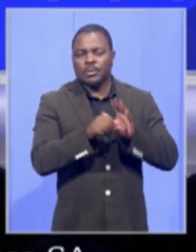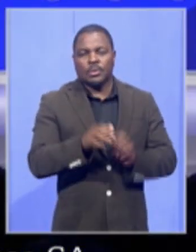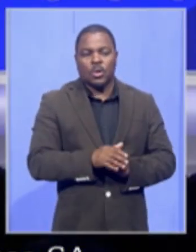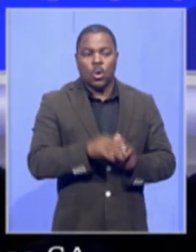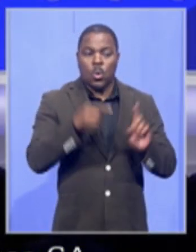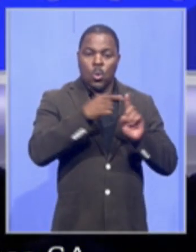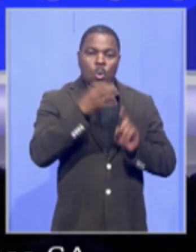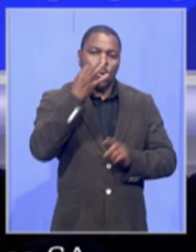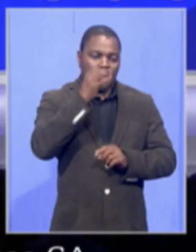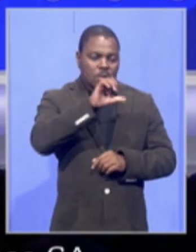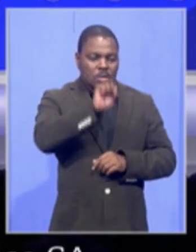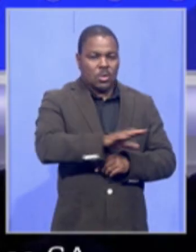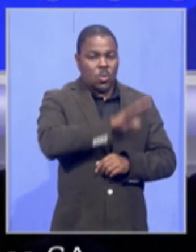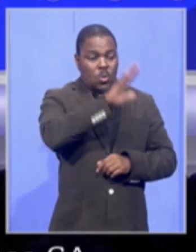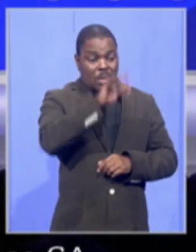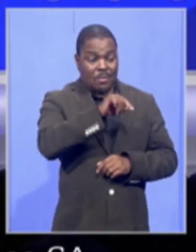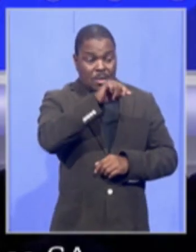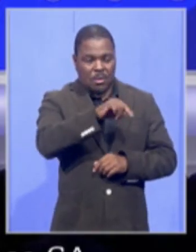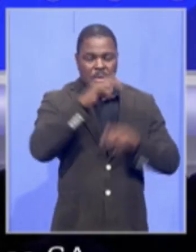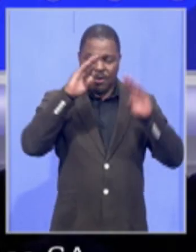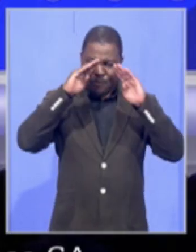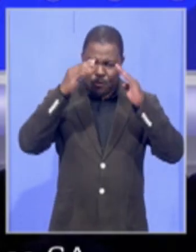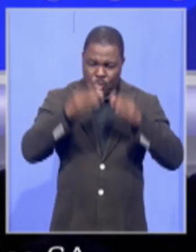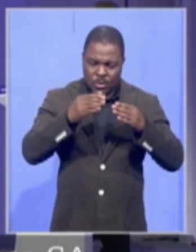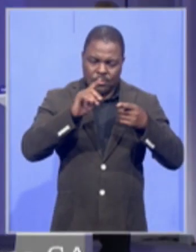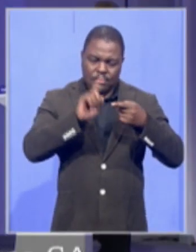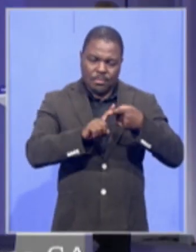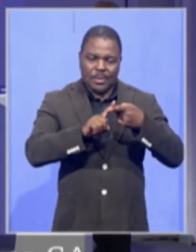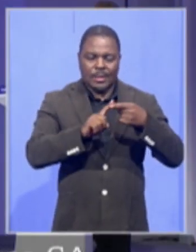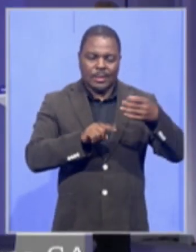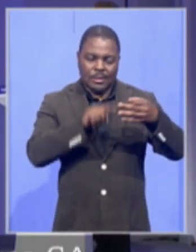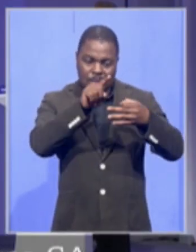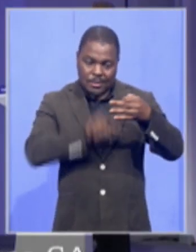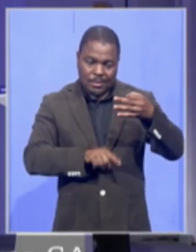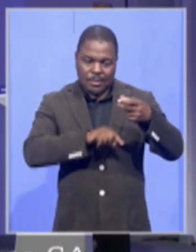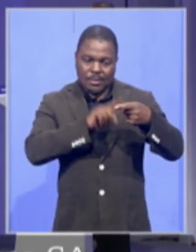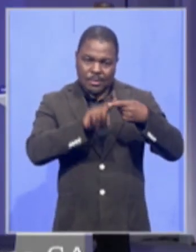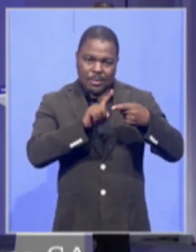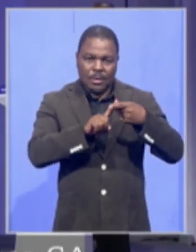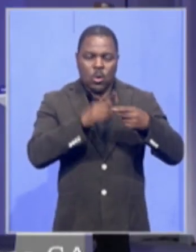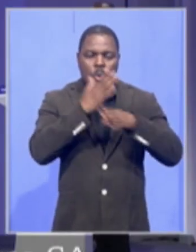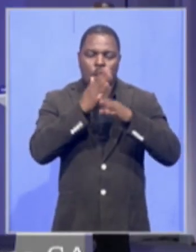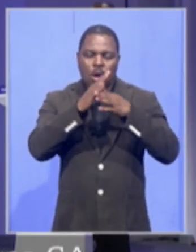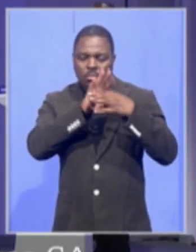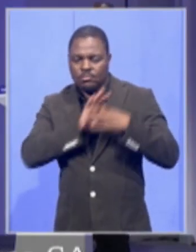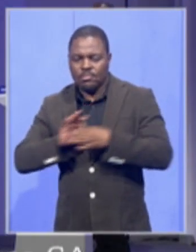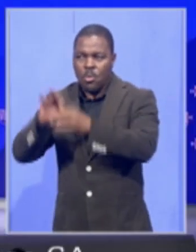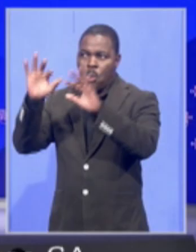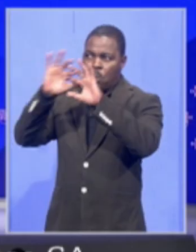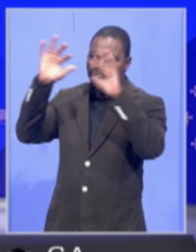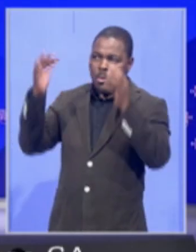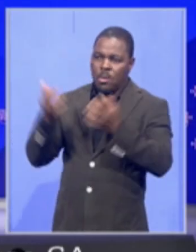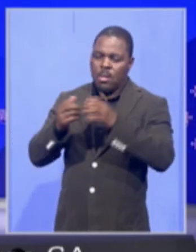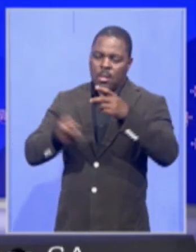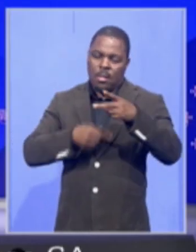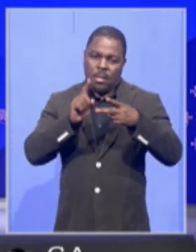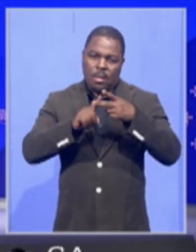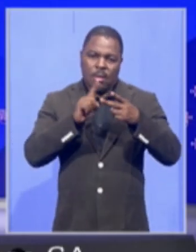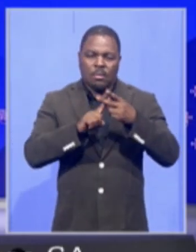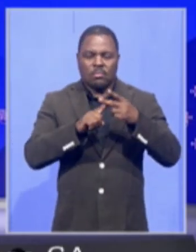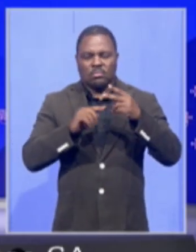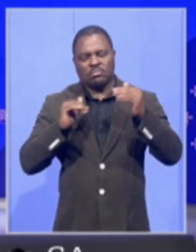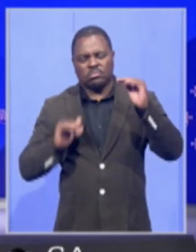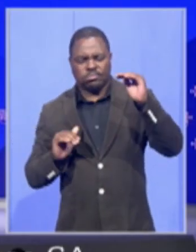seboka sa Afrika Borwa se tla tsepamisa maikutlo dintlheng tse tharo e leng ho sebetsa ka tshwarisano maemong a lefatshe ho se beteng ha